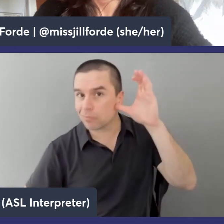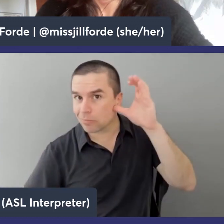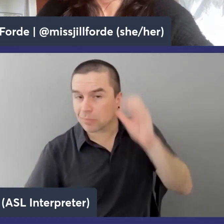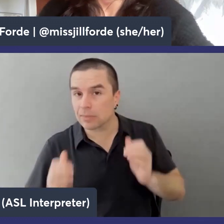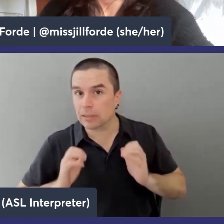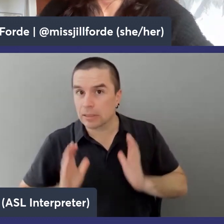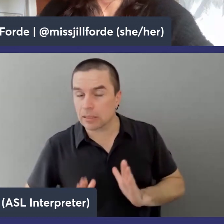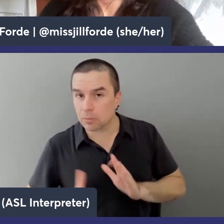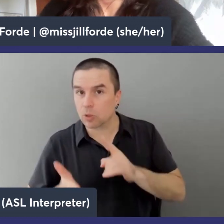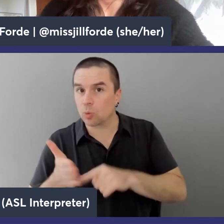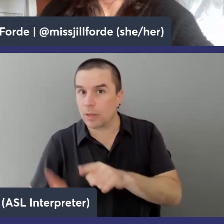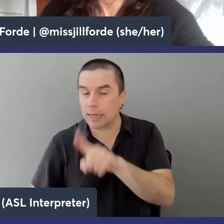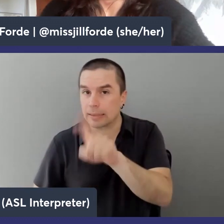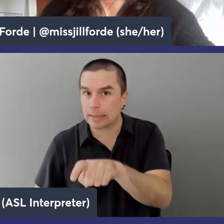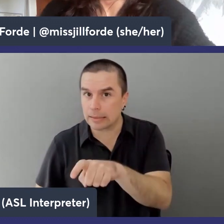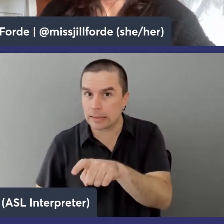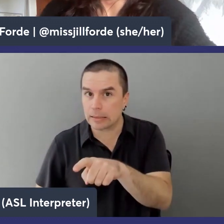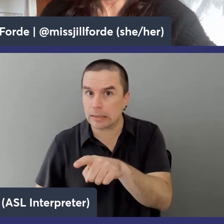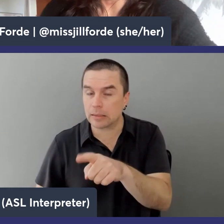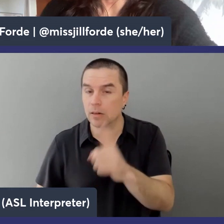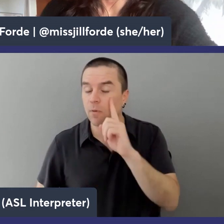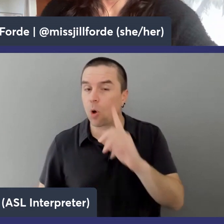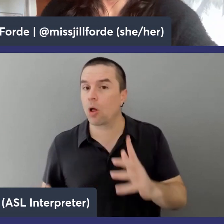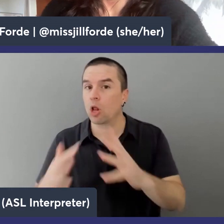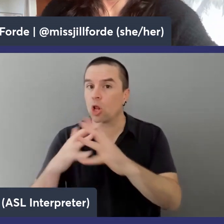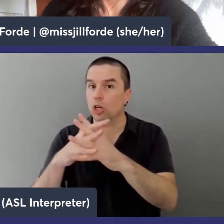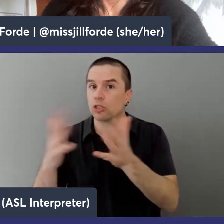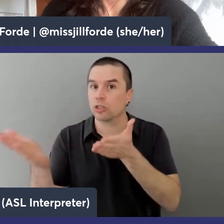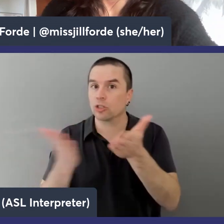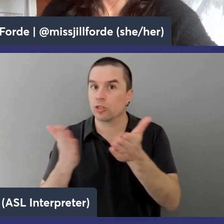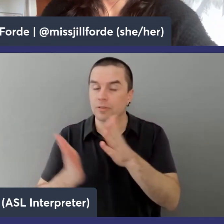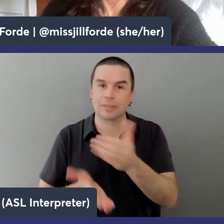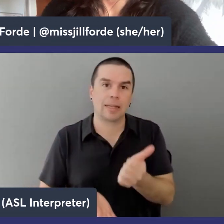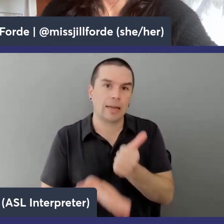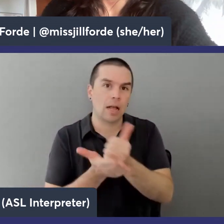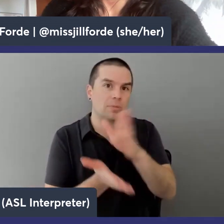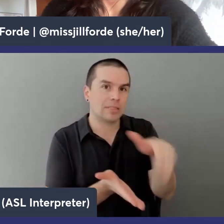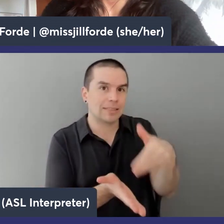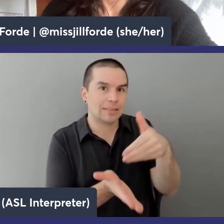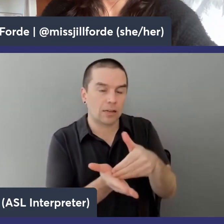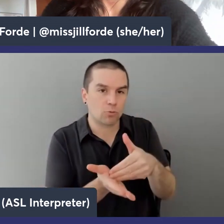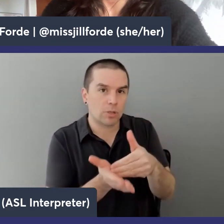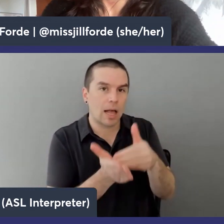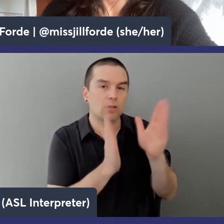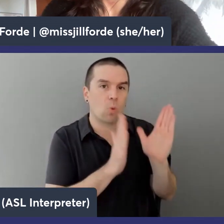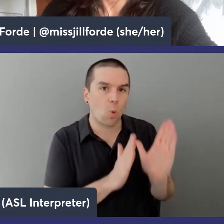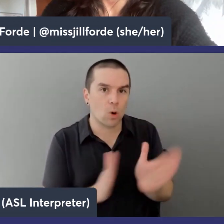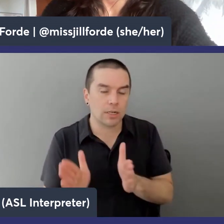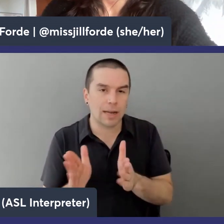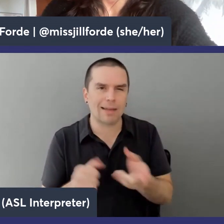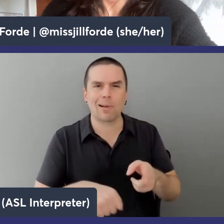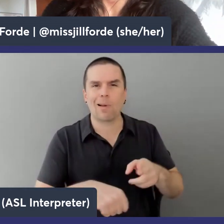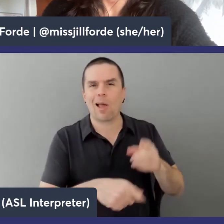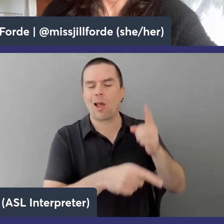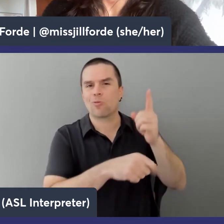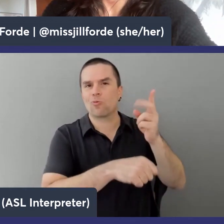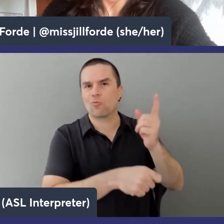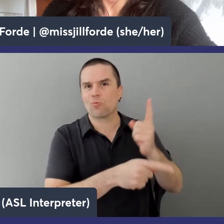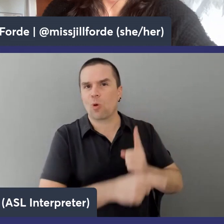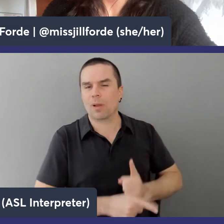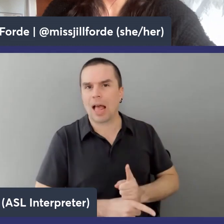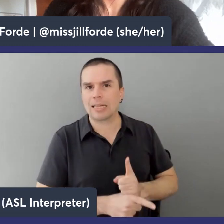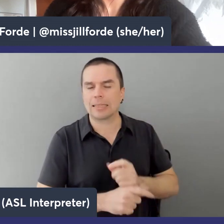space to launch a service that helps centralize, organize, normalize the security